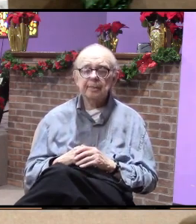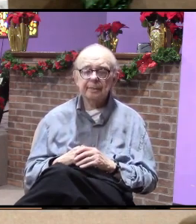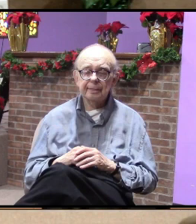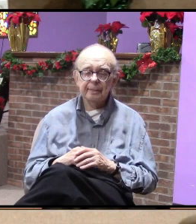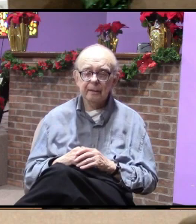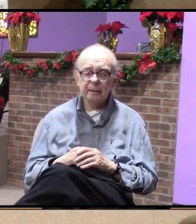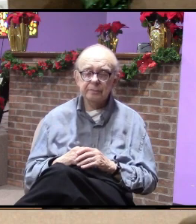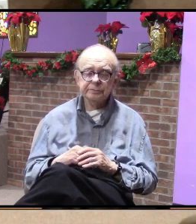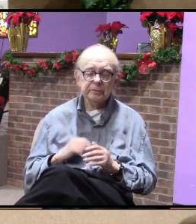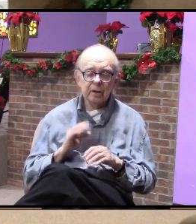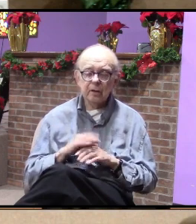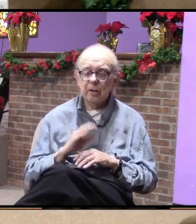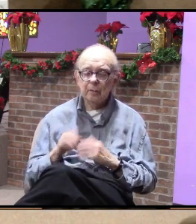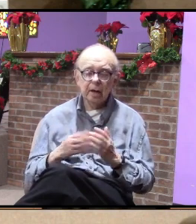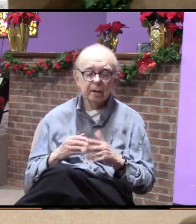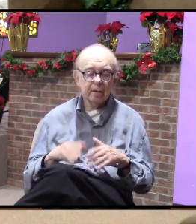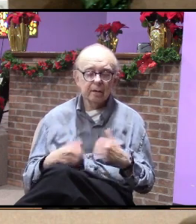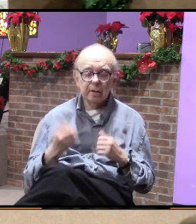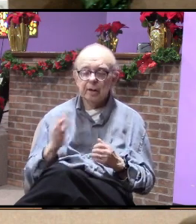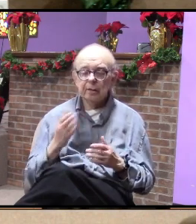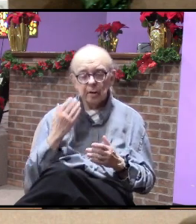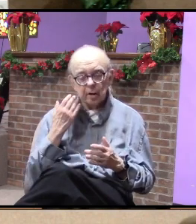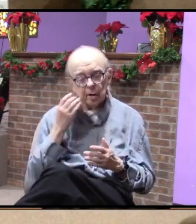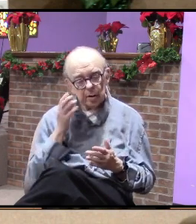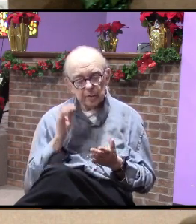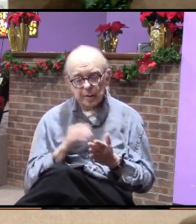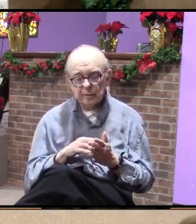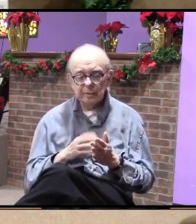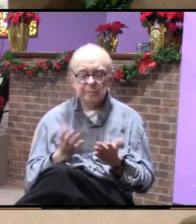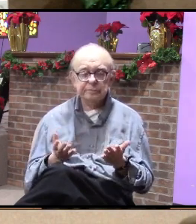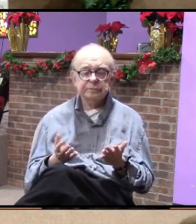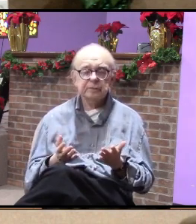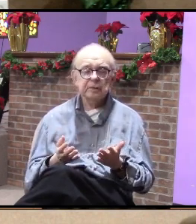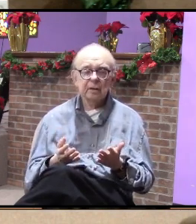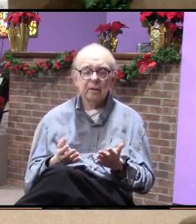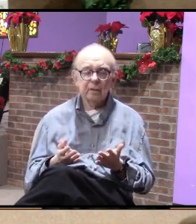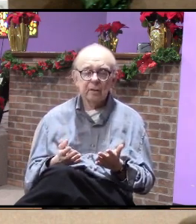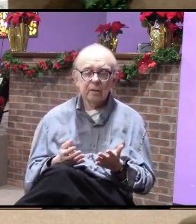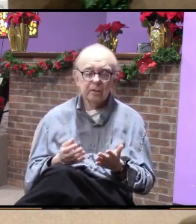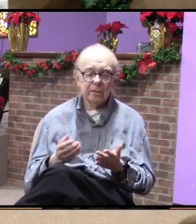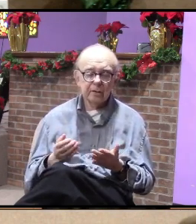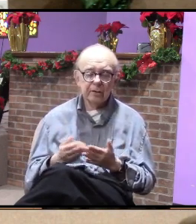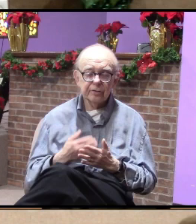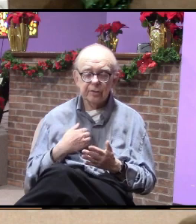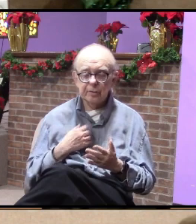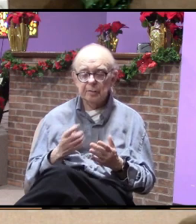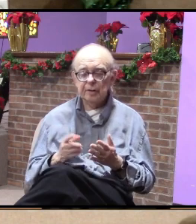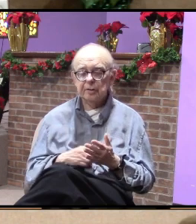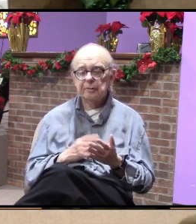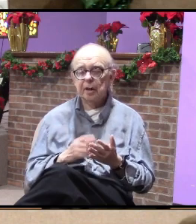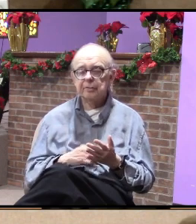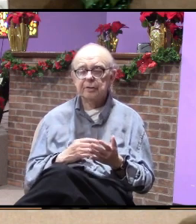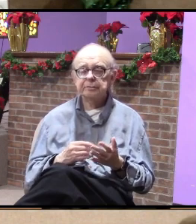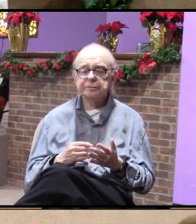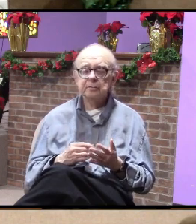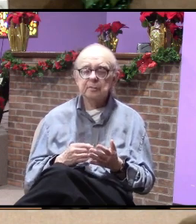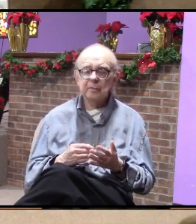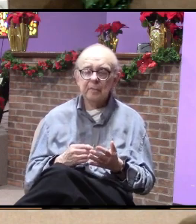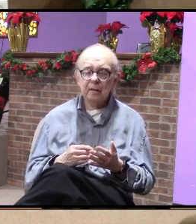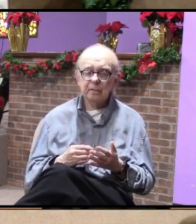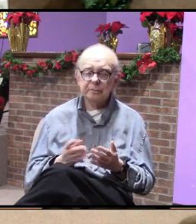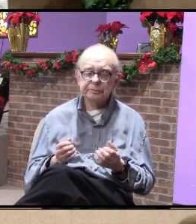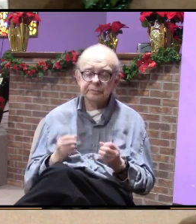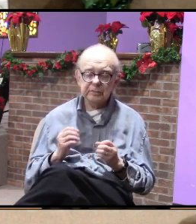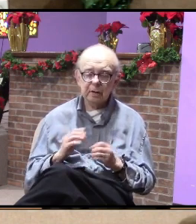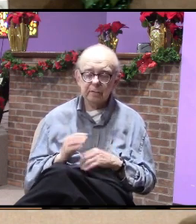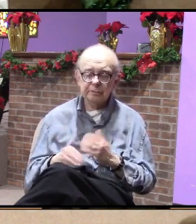I've been in church all my life. I've never heard this before. No, neither have I. It's brand new to me too, some of it. And I've been in